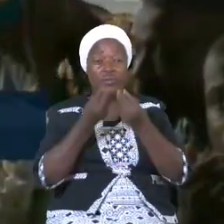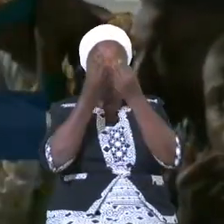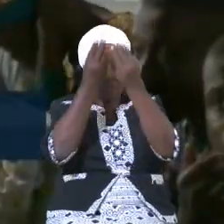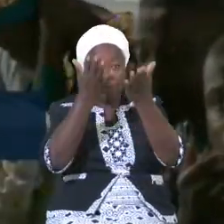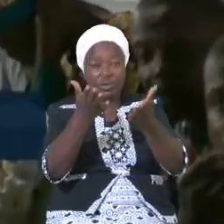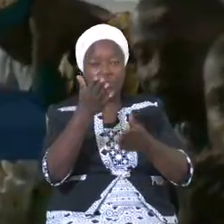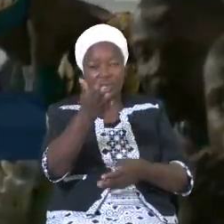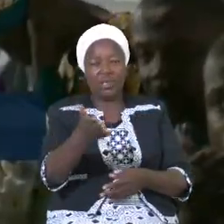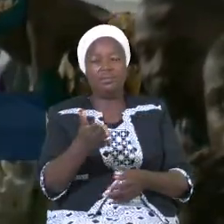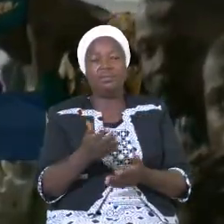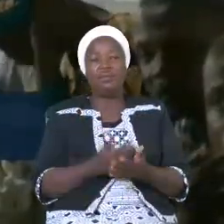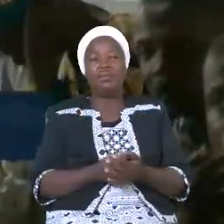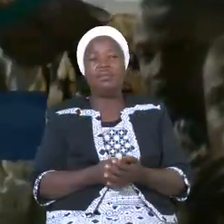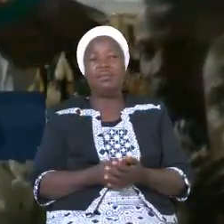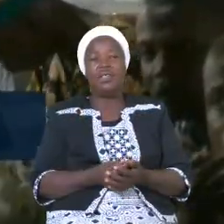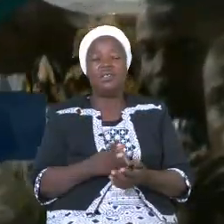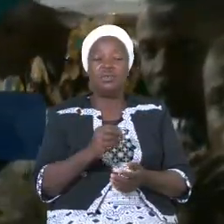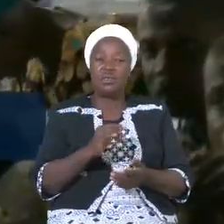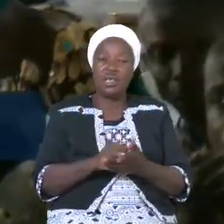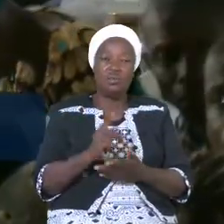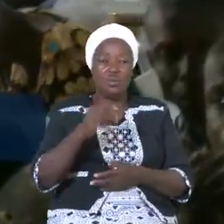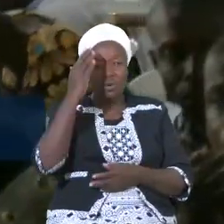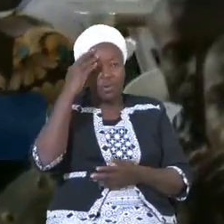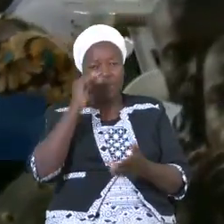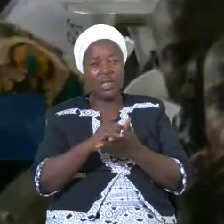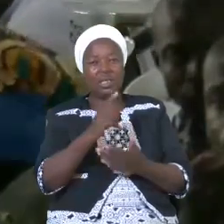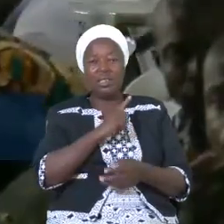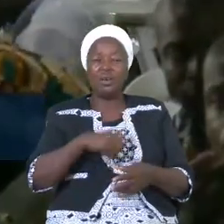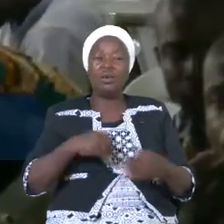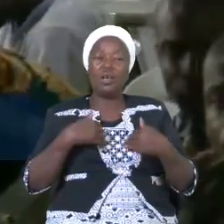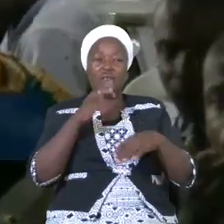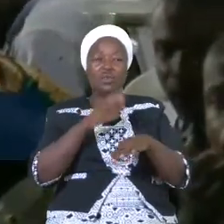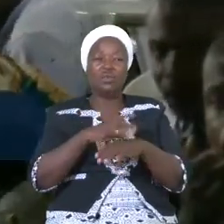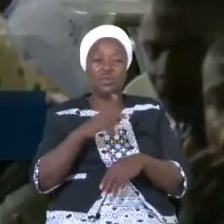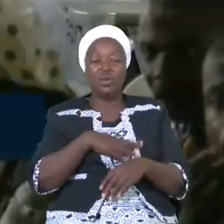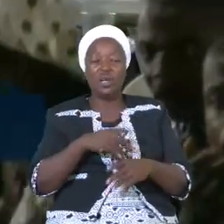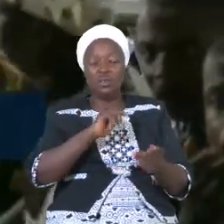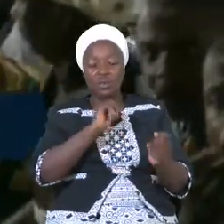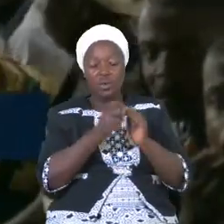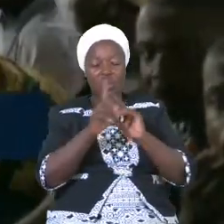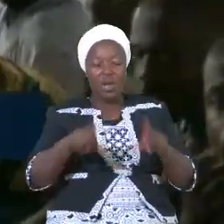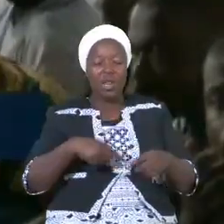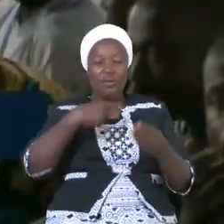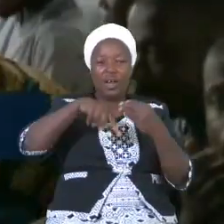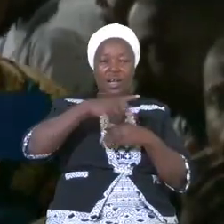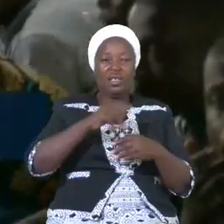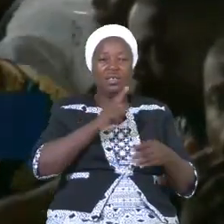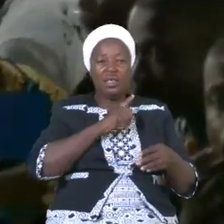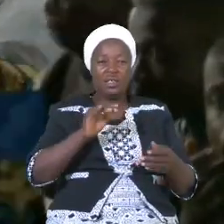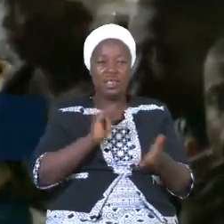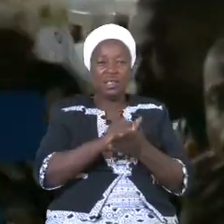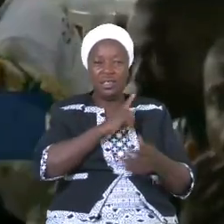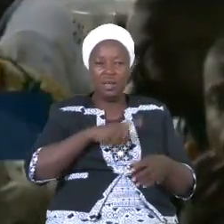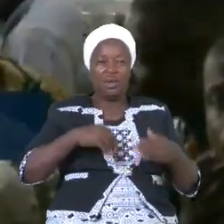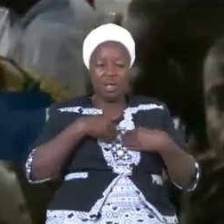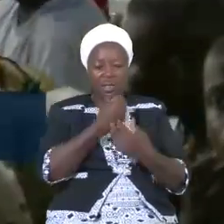and let's know the lord has touched you the lord has turned you around the lord has saved you quickly